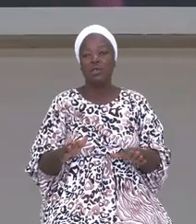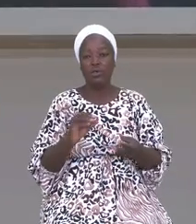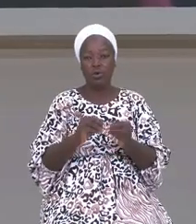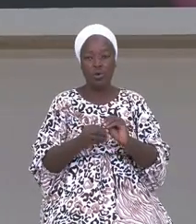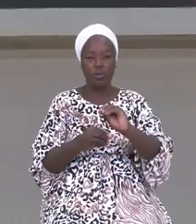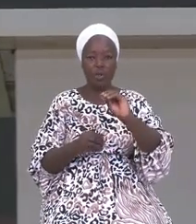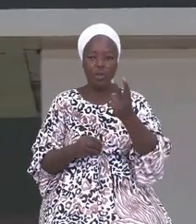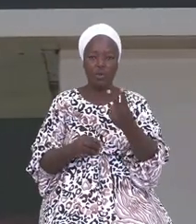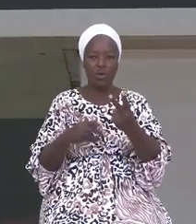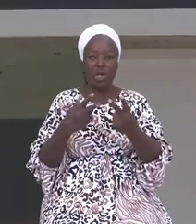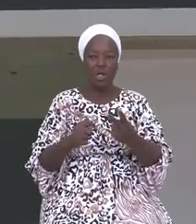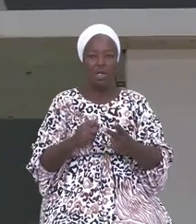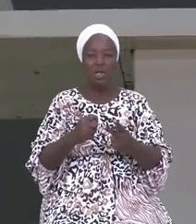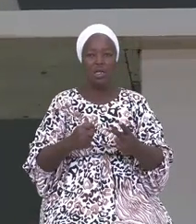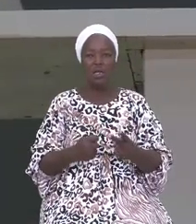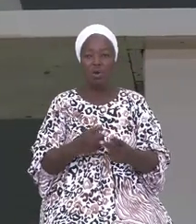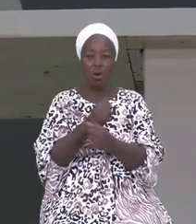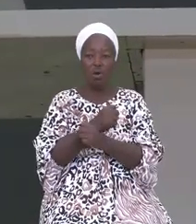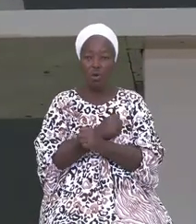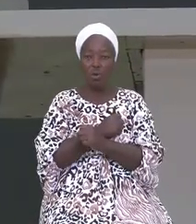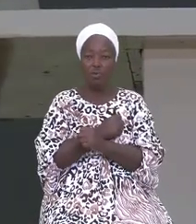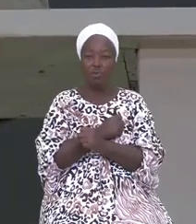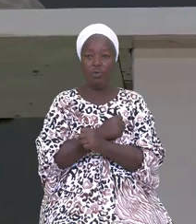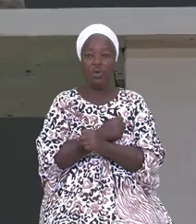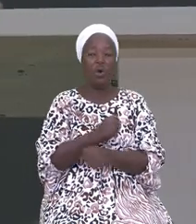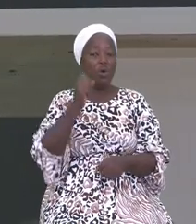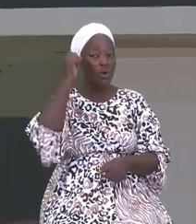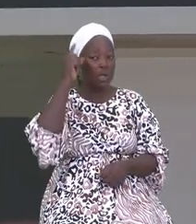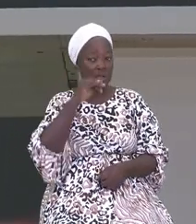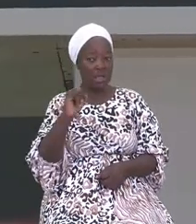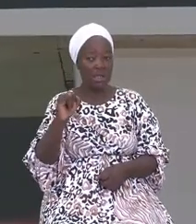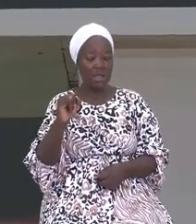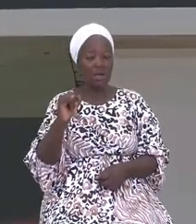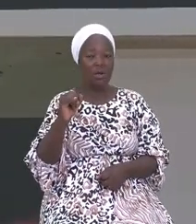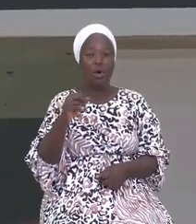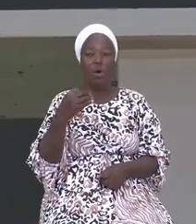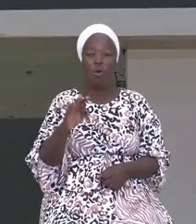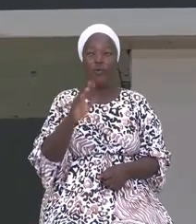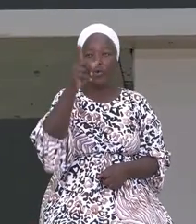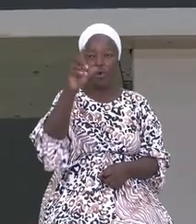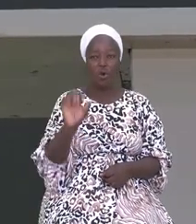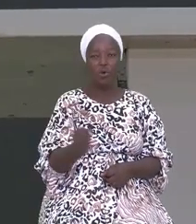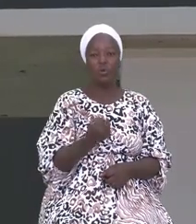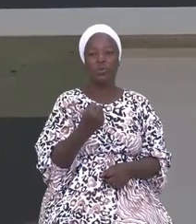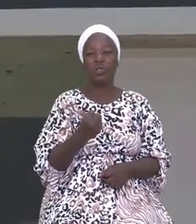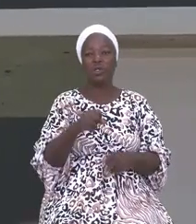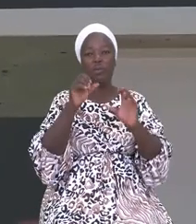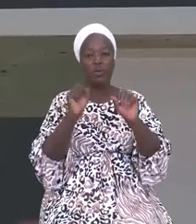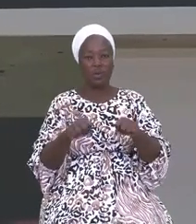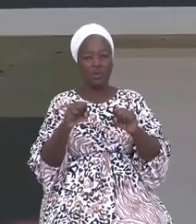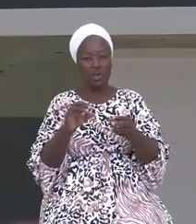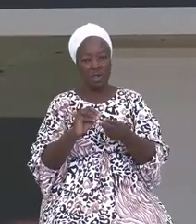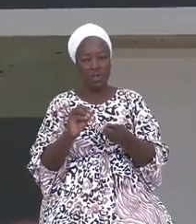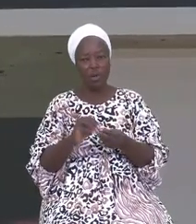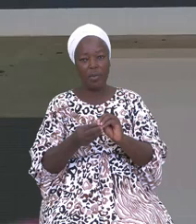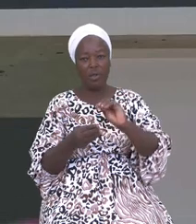the delightful comprehension of God's possibilities. And then number three,